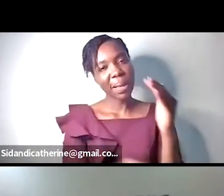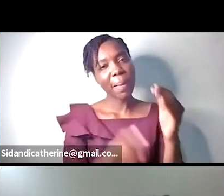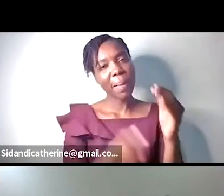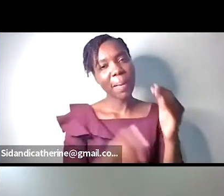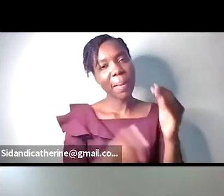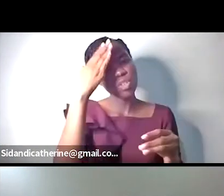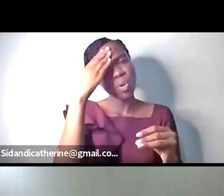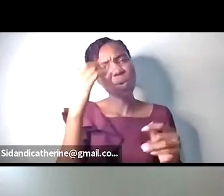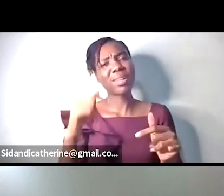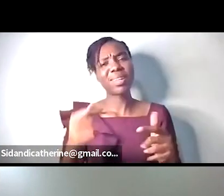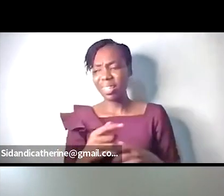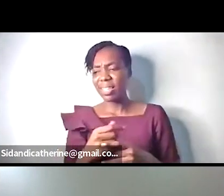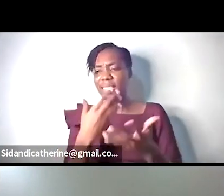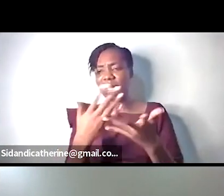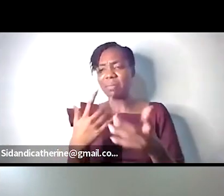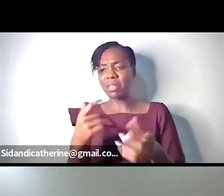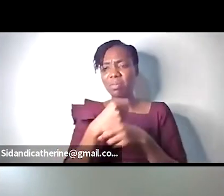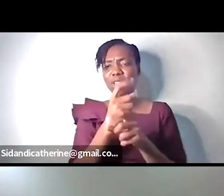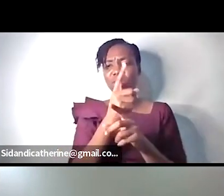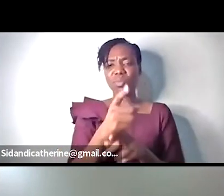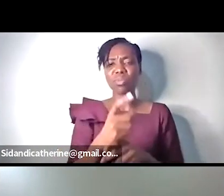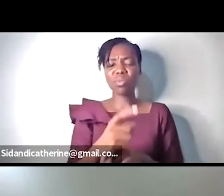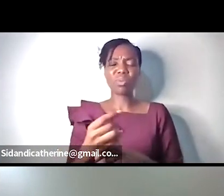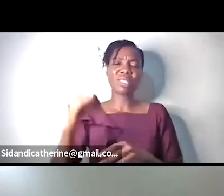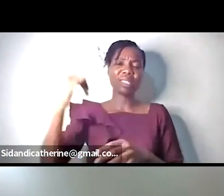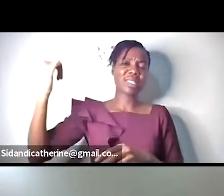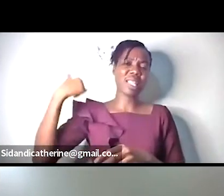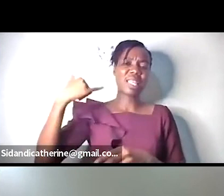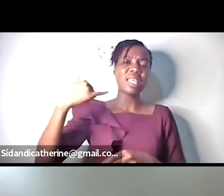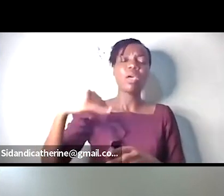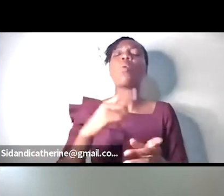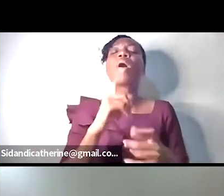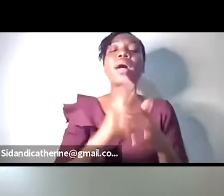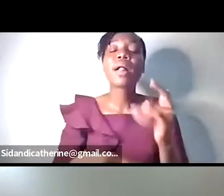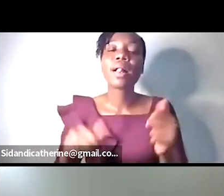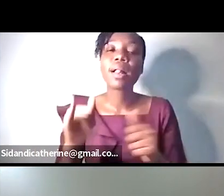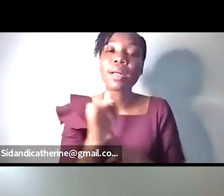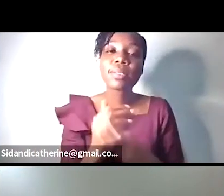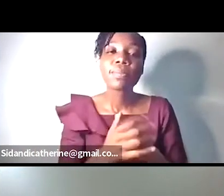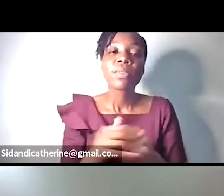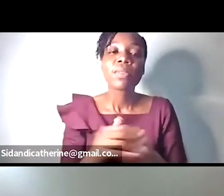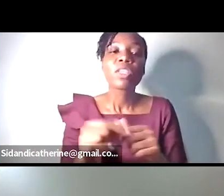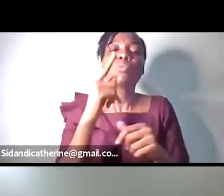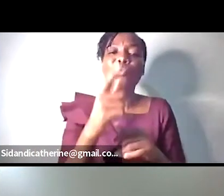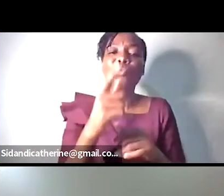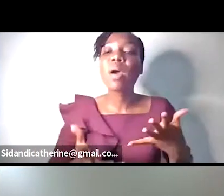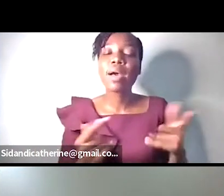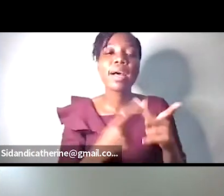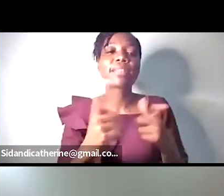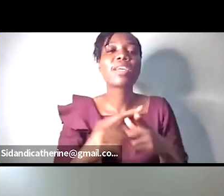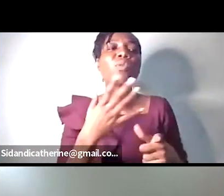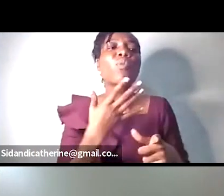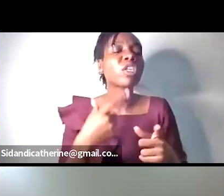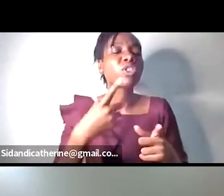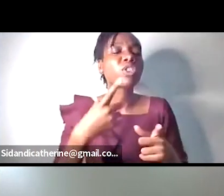you back, all right? How can you bridge the gap between where you are and where you want to go? It is